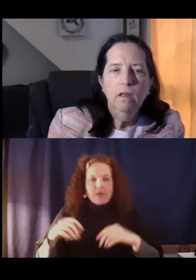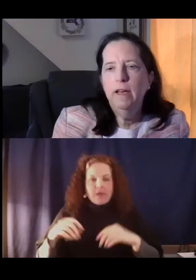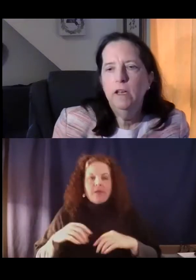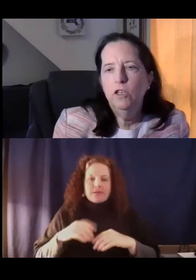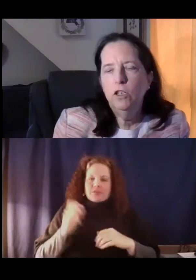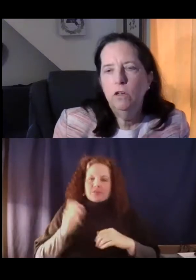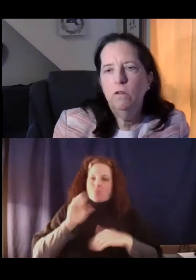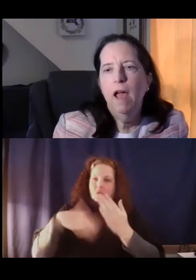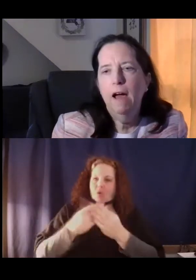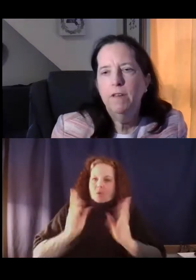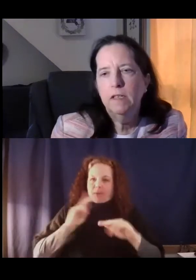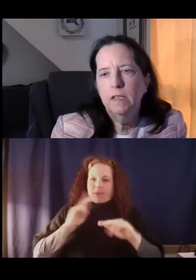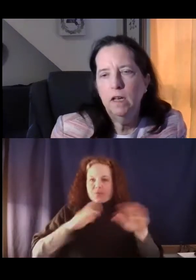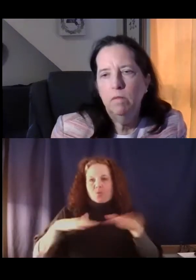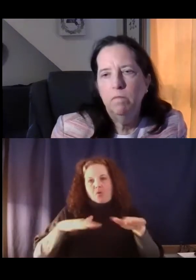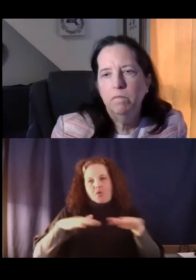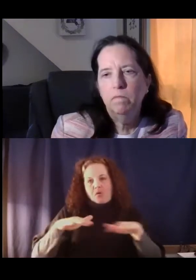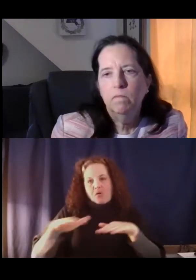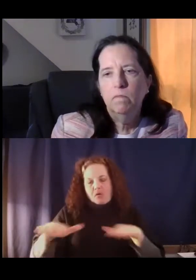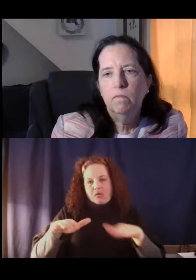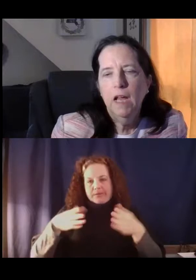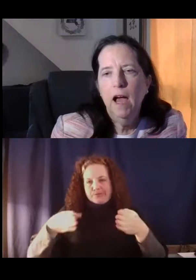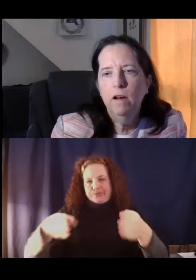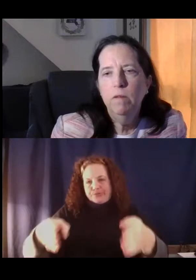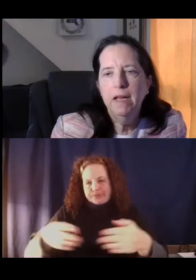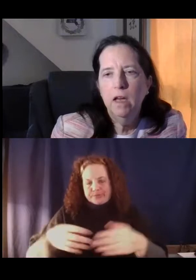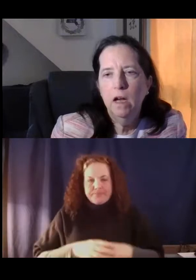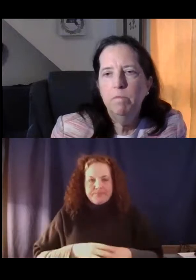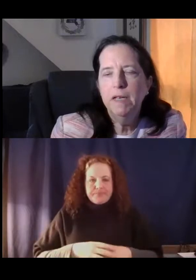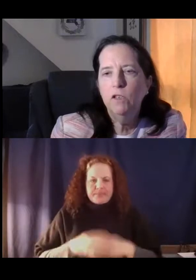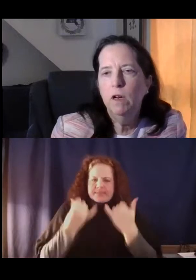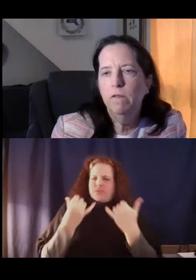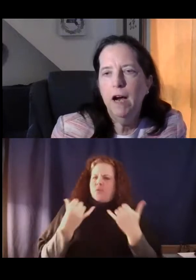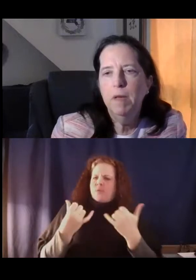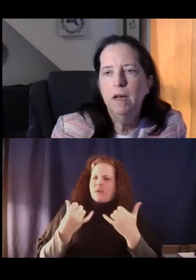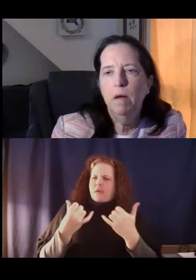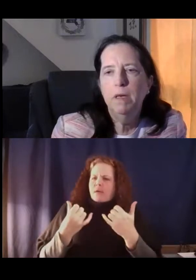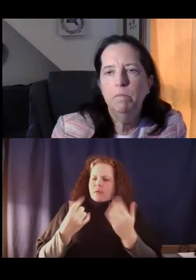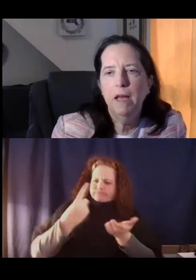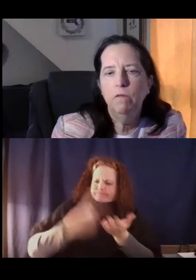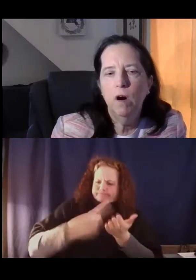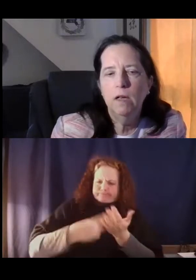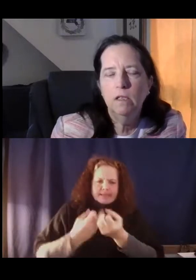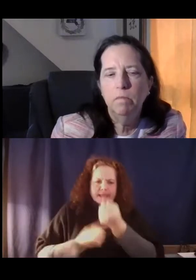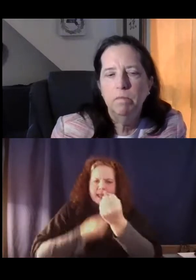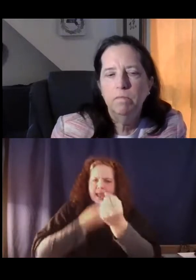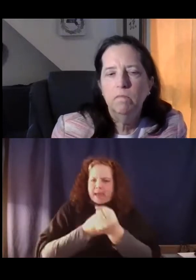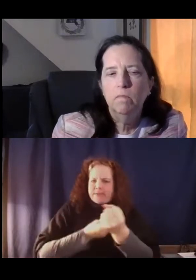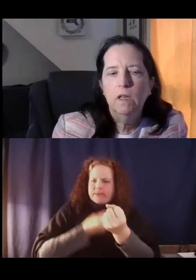We're going to get into advocacy and how do we make the pedestrian environment a bit better for